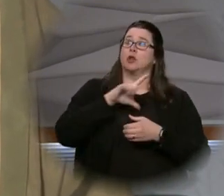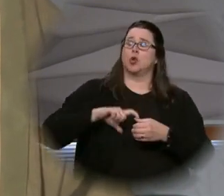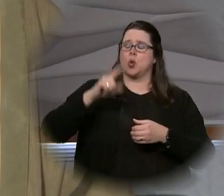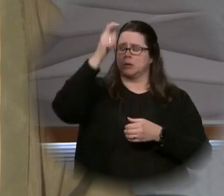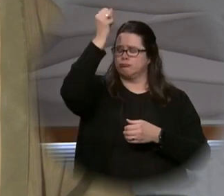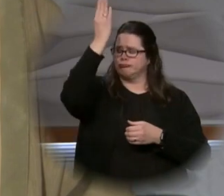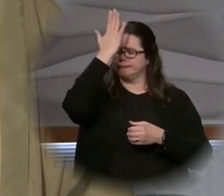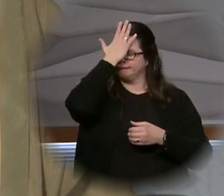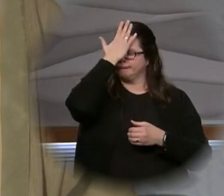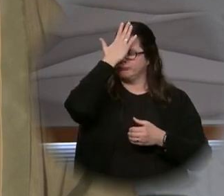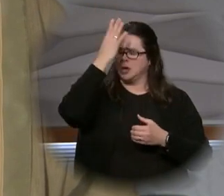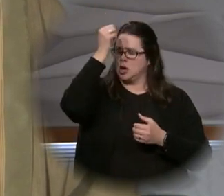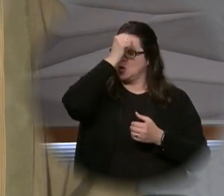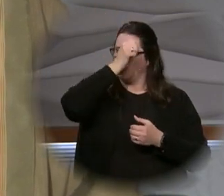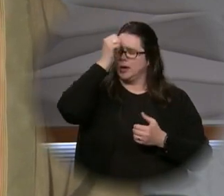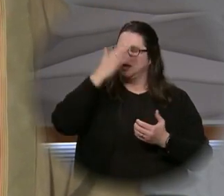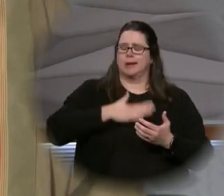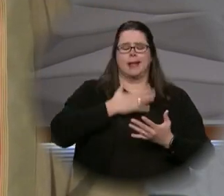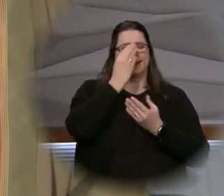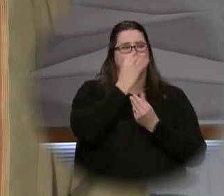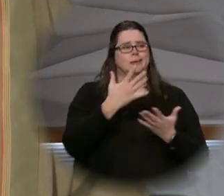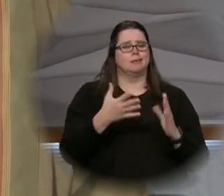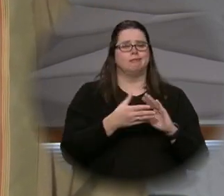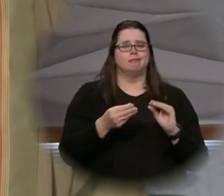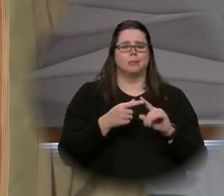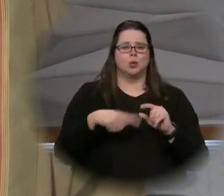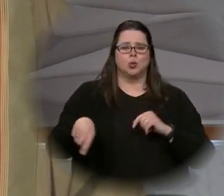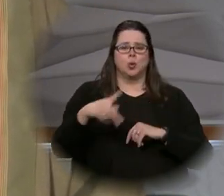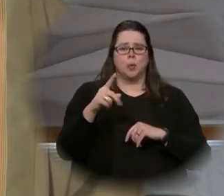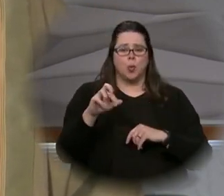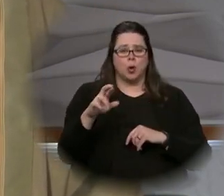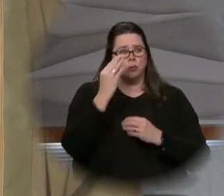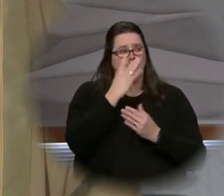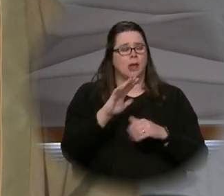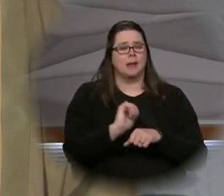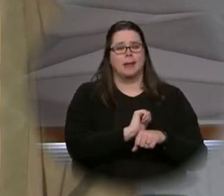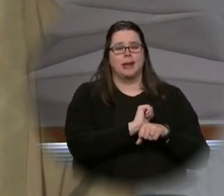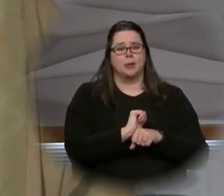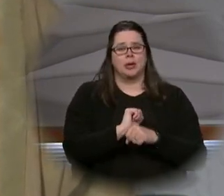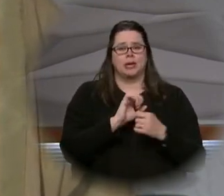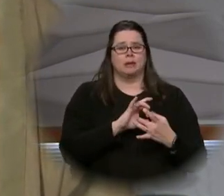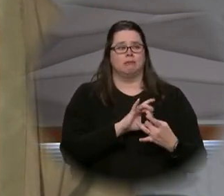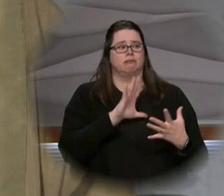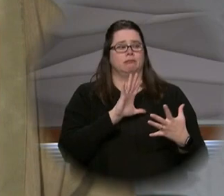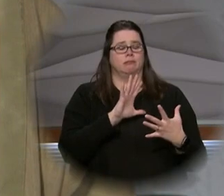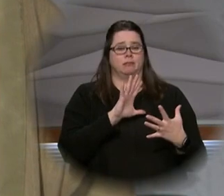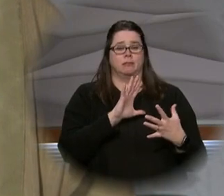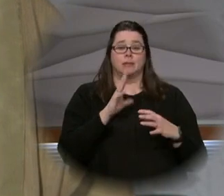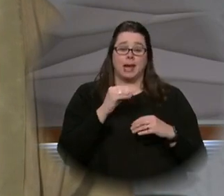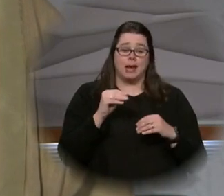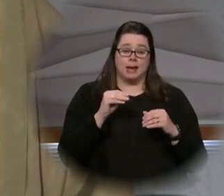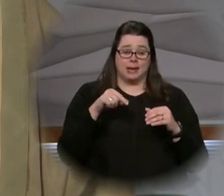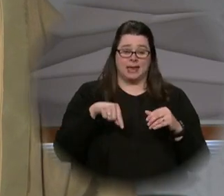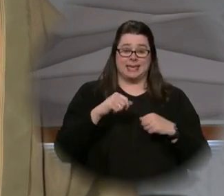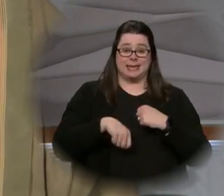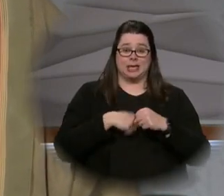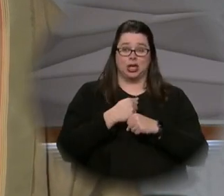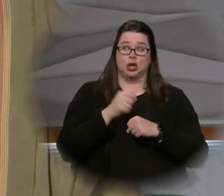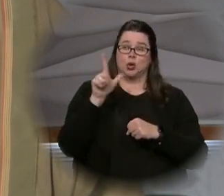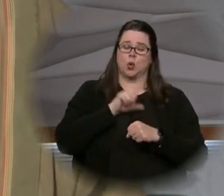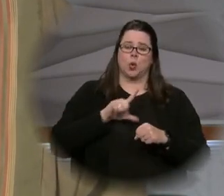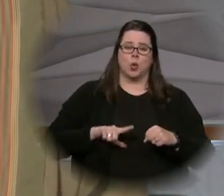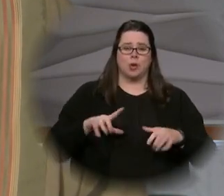has anointed me to bring glad tidings to the poor. He sent me to proclaim liberty to captives and to proclaim a year acceptable to the